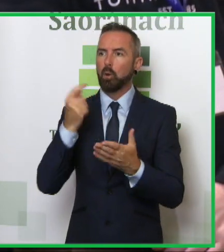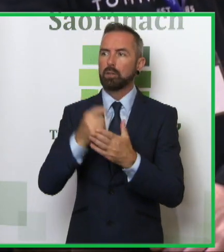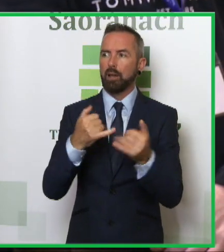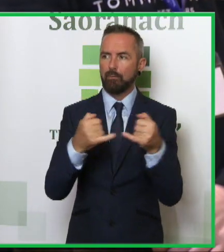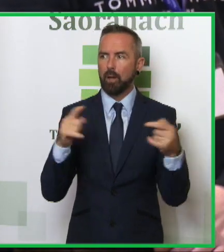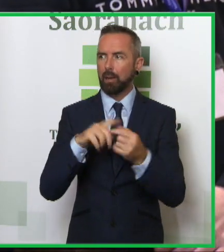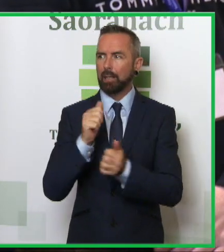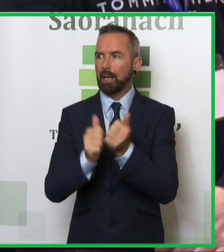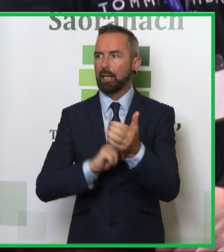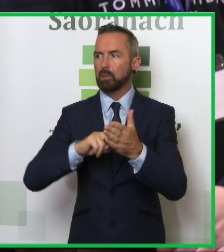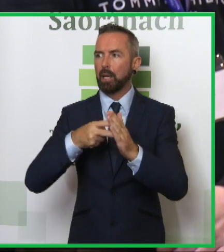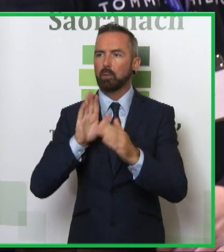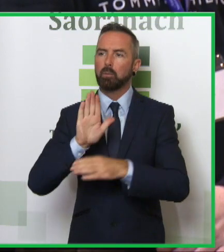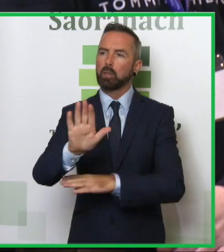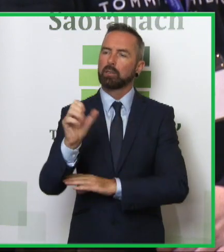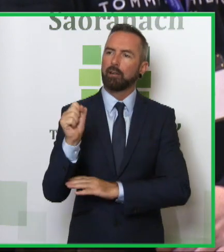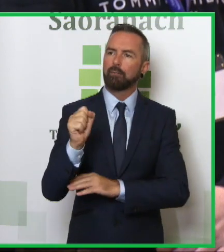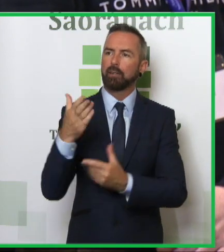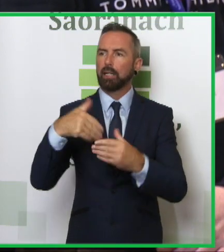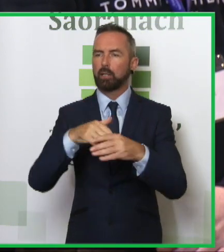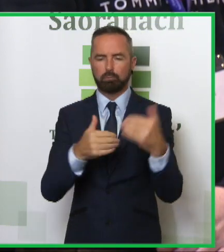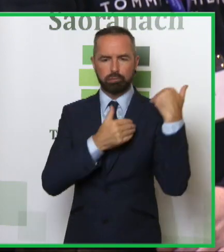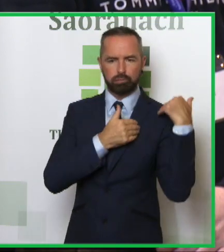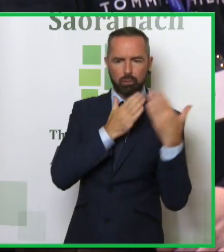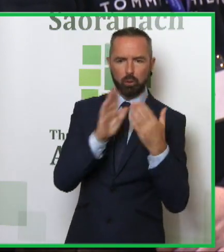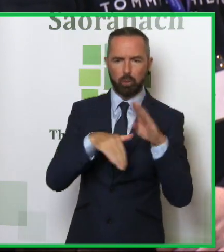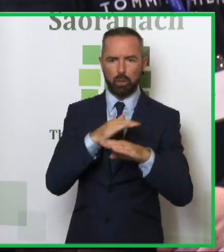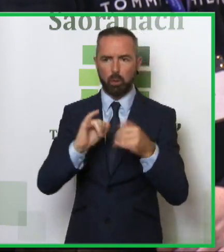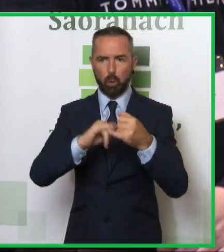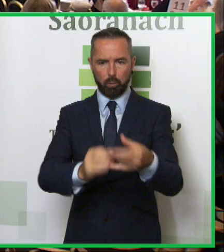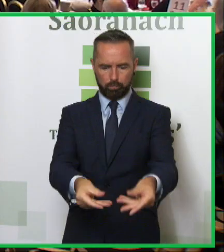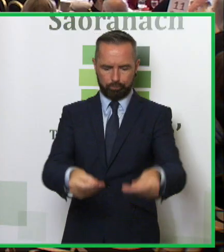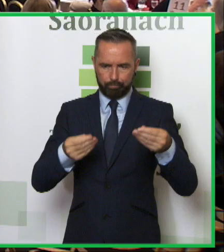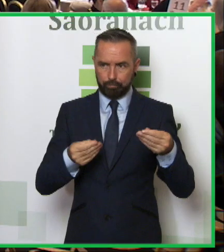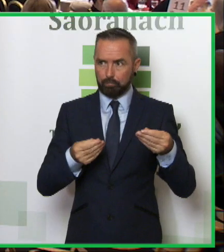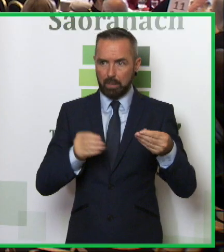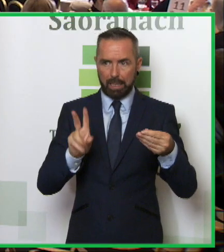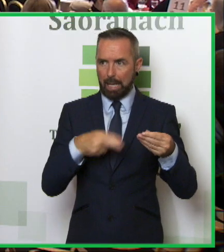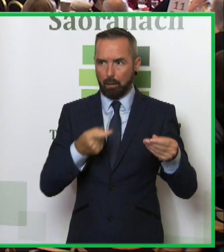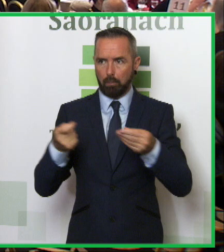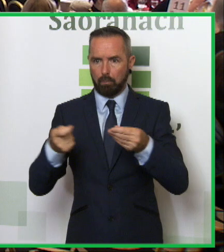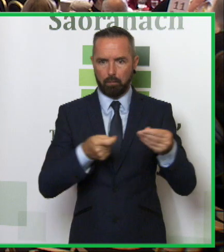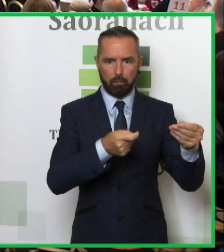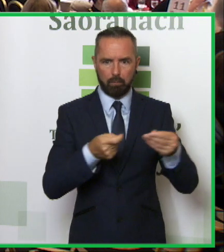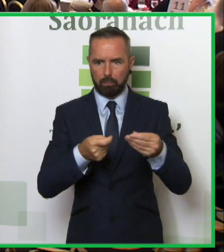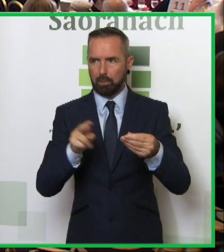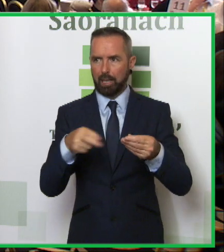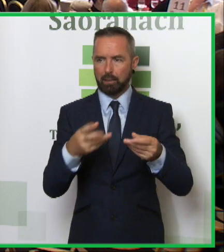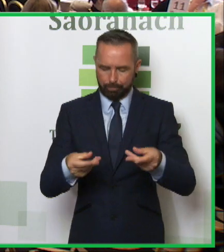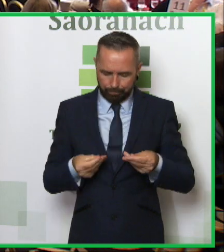publishing public statements, we need to include accountability somewhere. Okay, well made. Thanks.